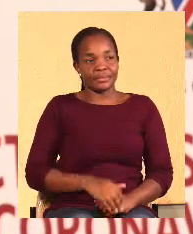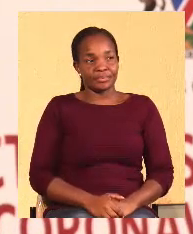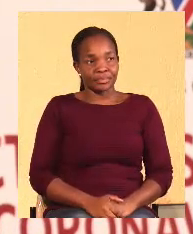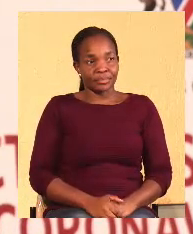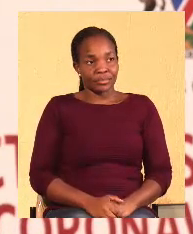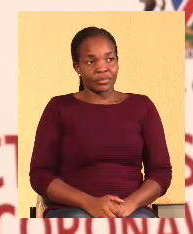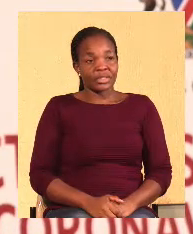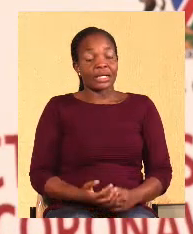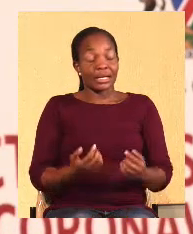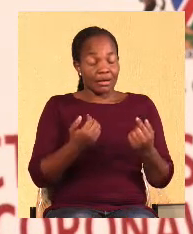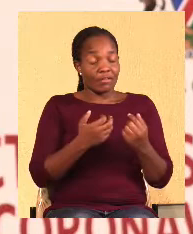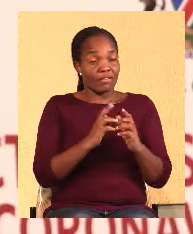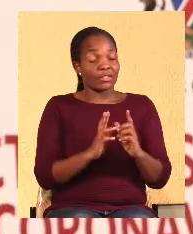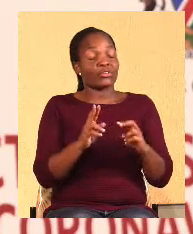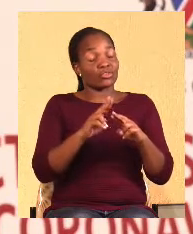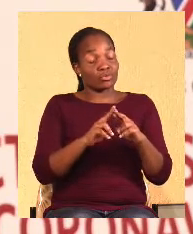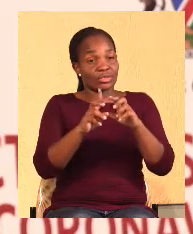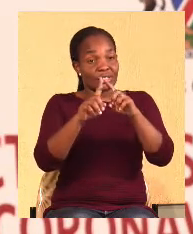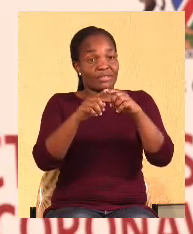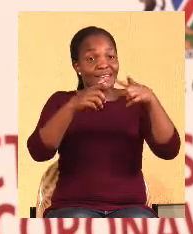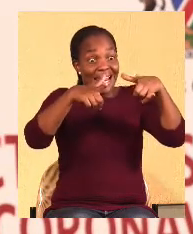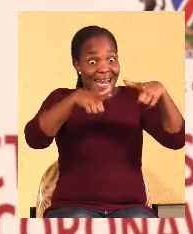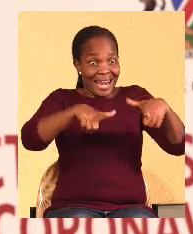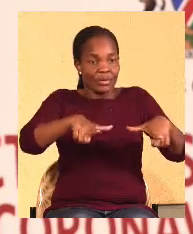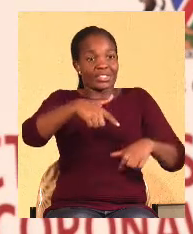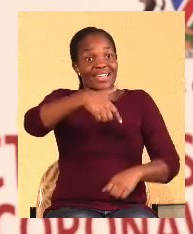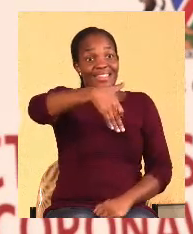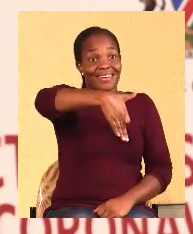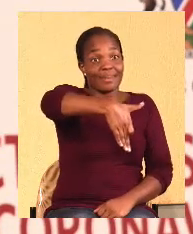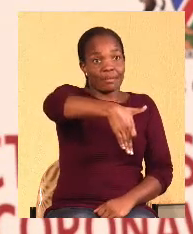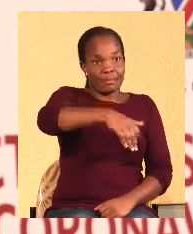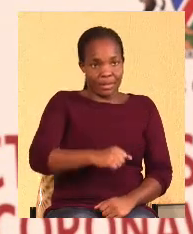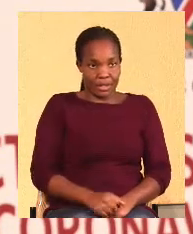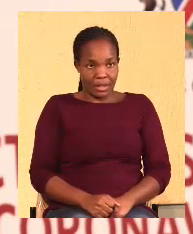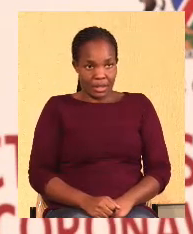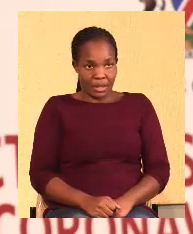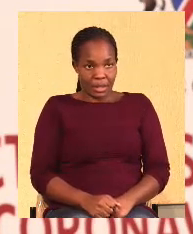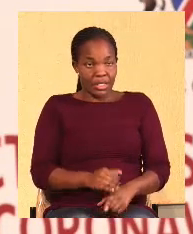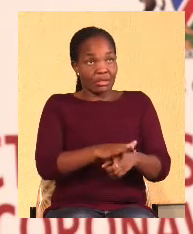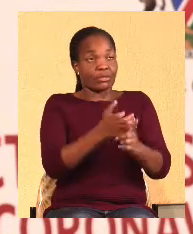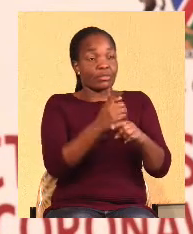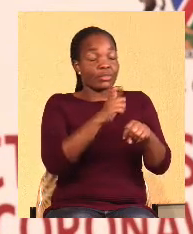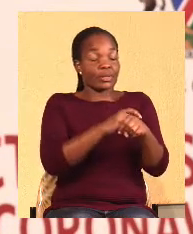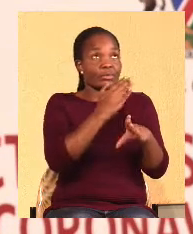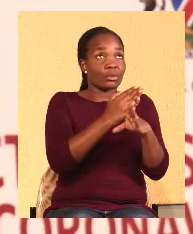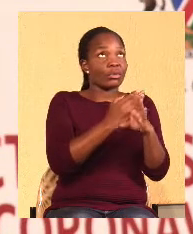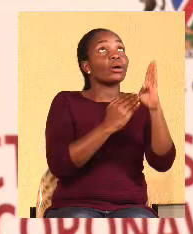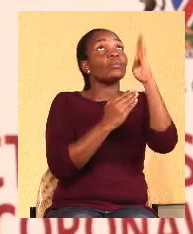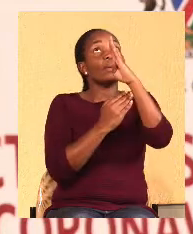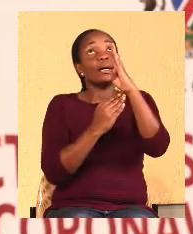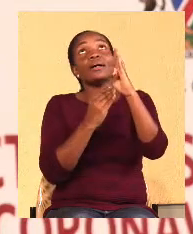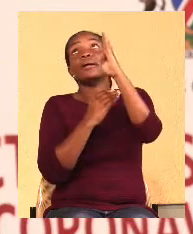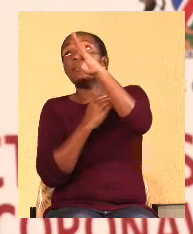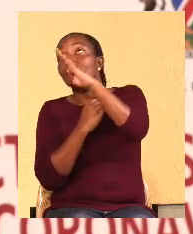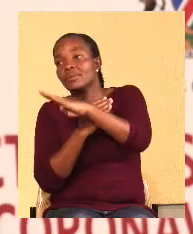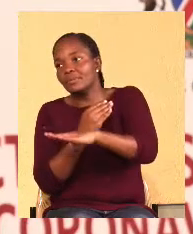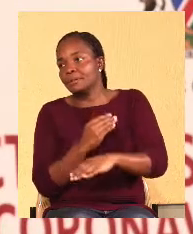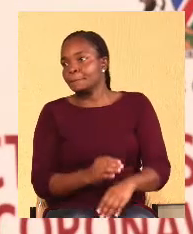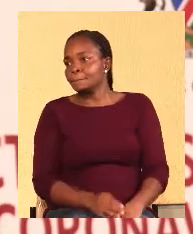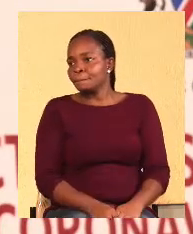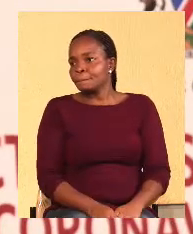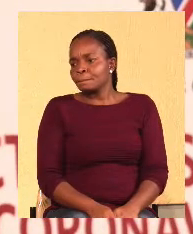local Namibian languages are represented per each shift, and the staff are divided in three shifts,